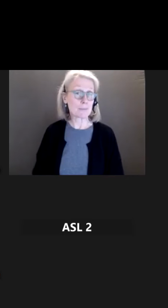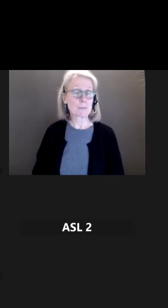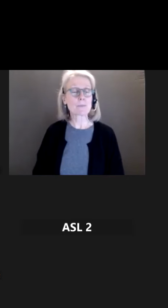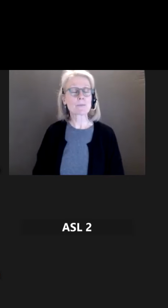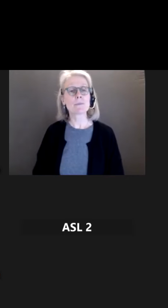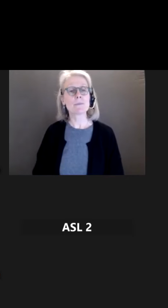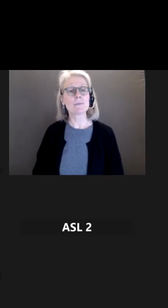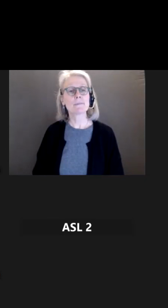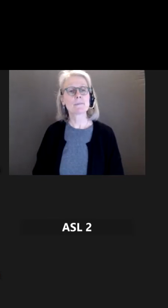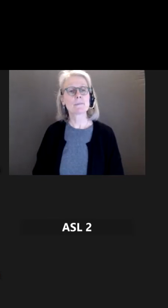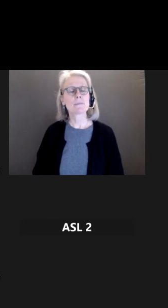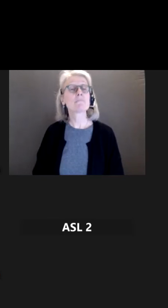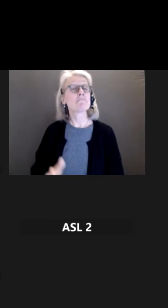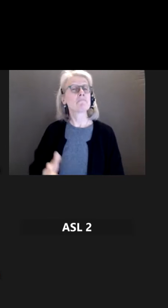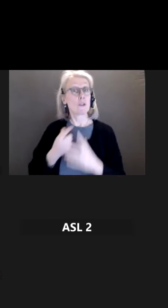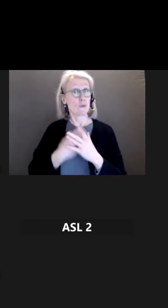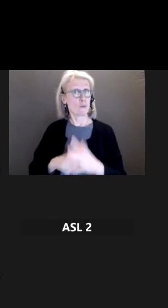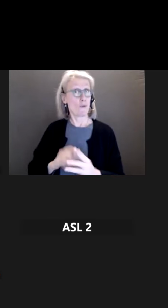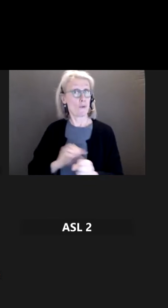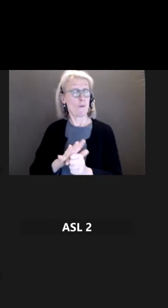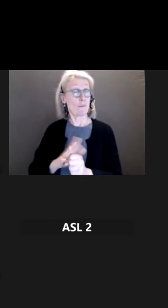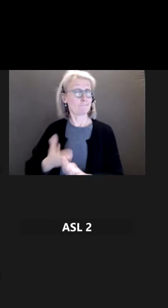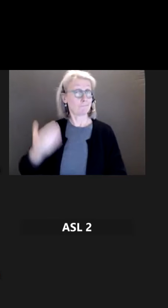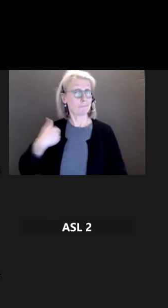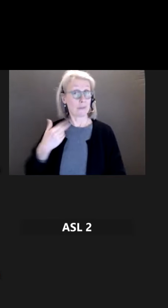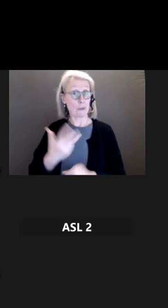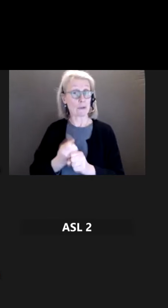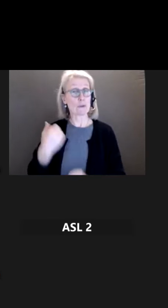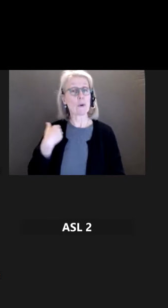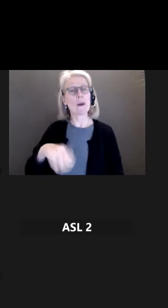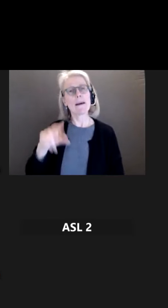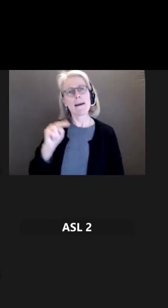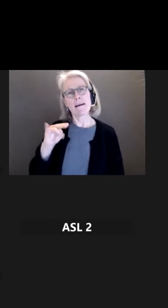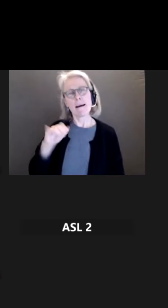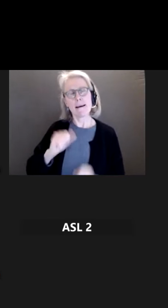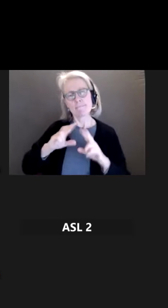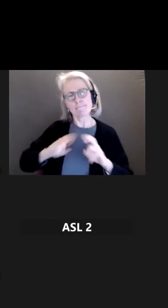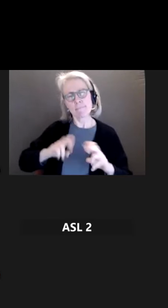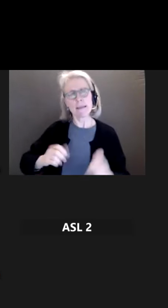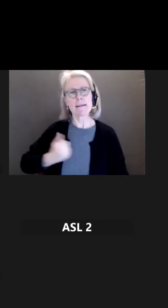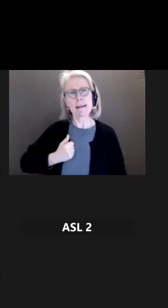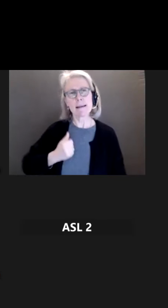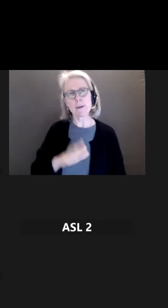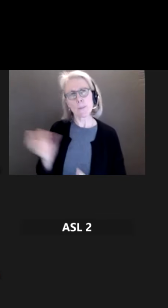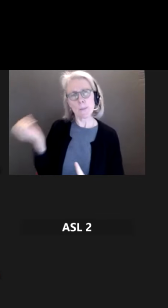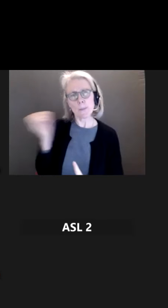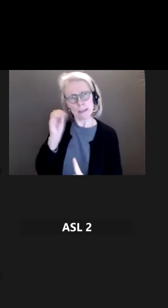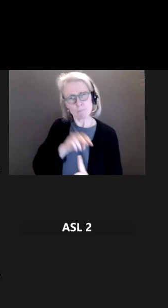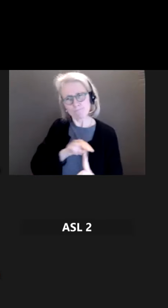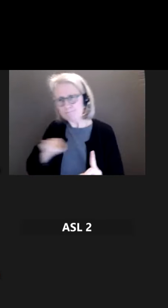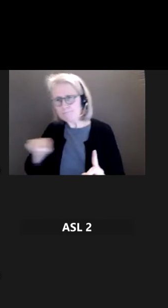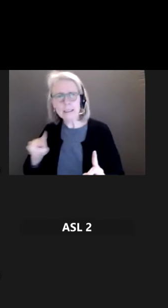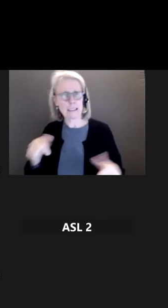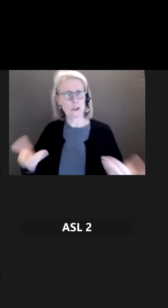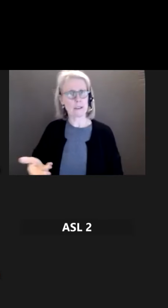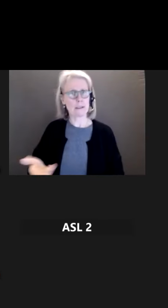So early on in the pandemic, the NIA examined survey data looking into Canadians' perceptions about aging in Canada in light of the